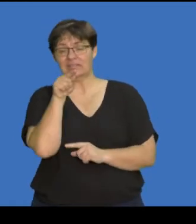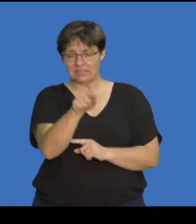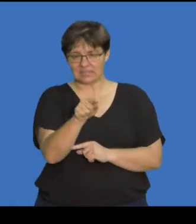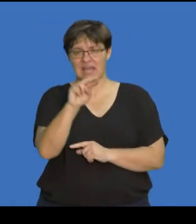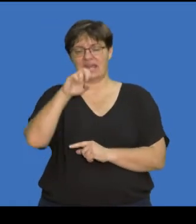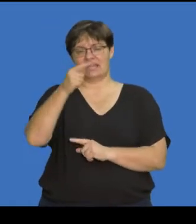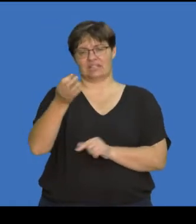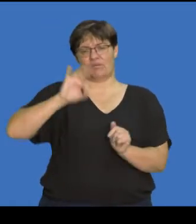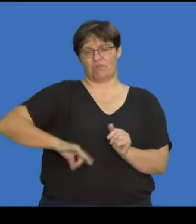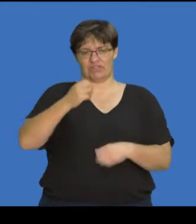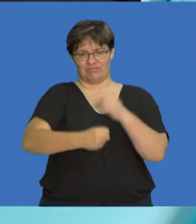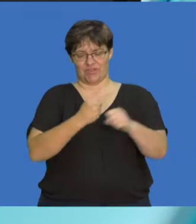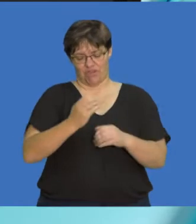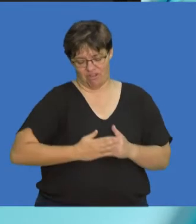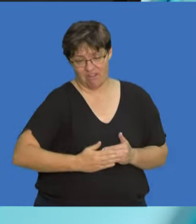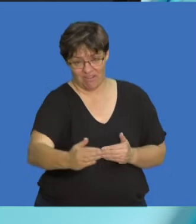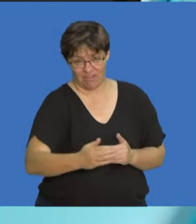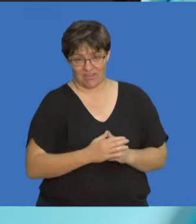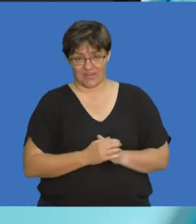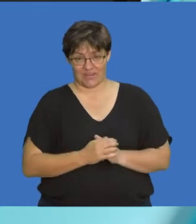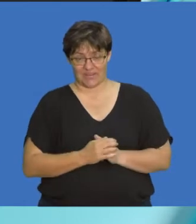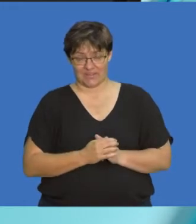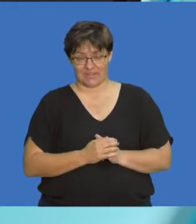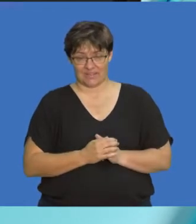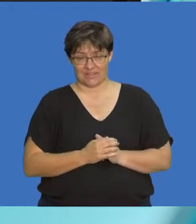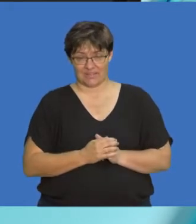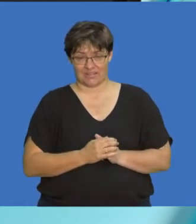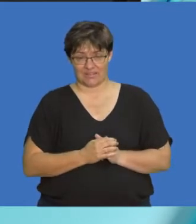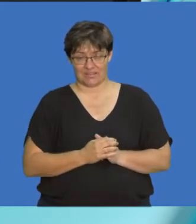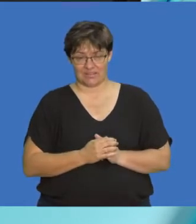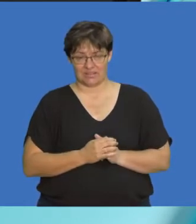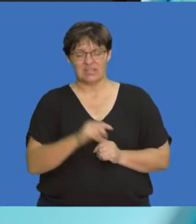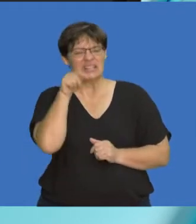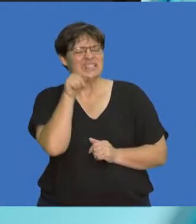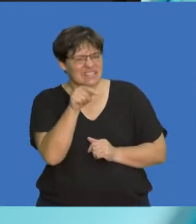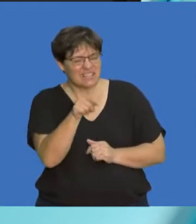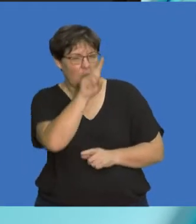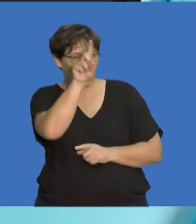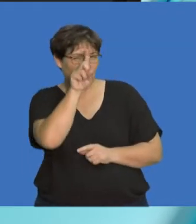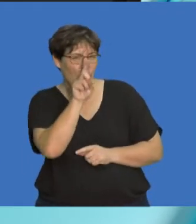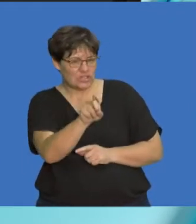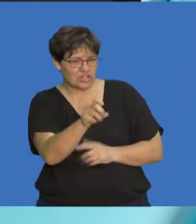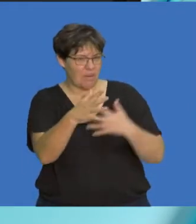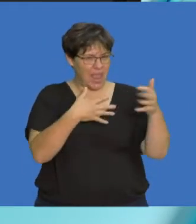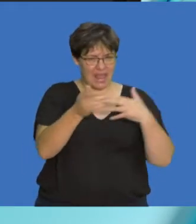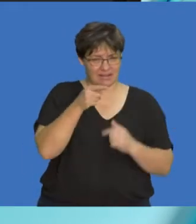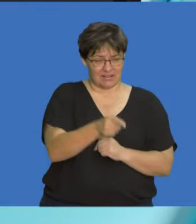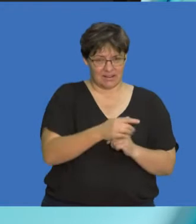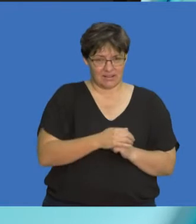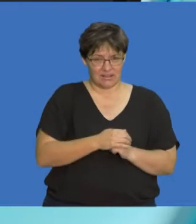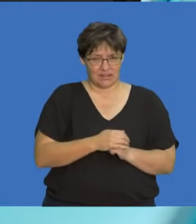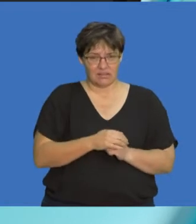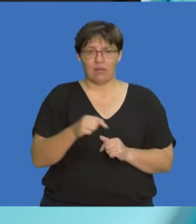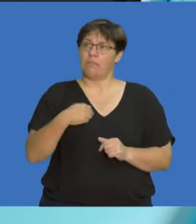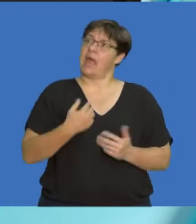profit for the year. Okay, so in this particular question that we are dealing with, you are not